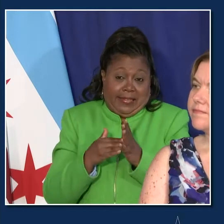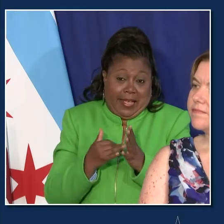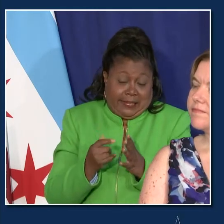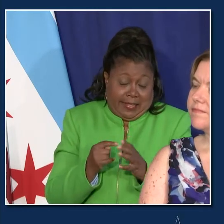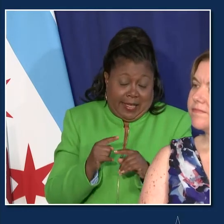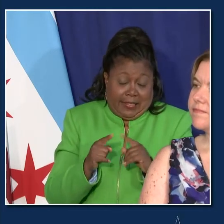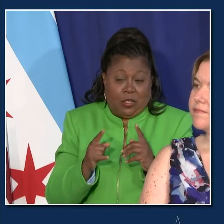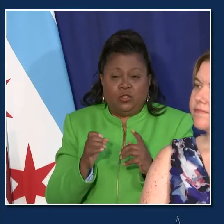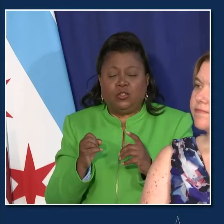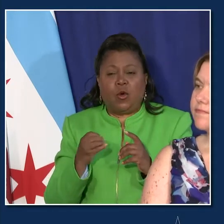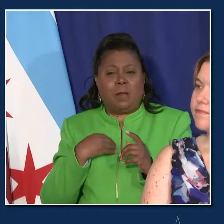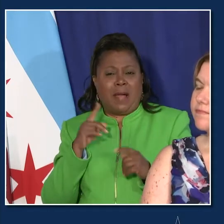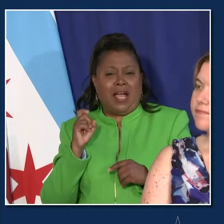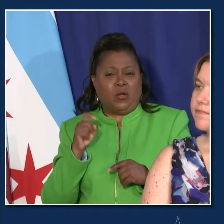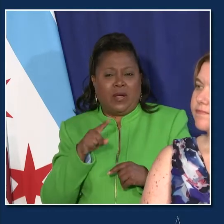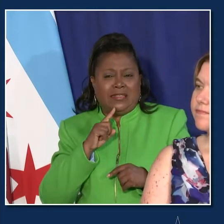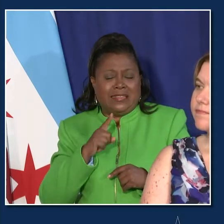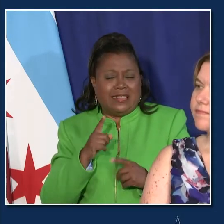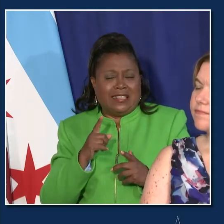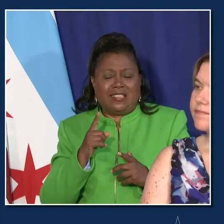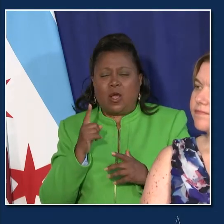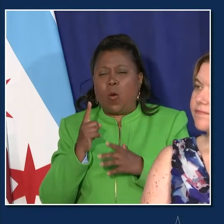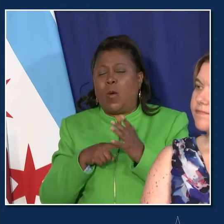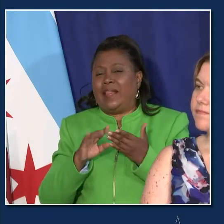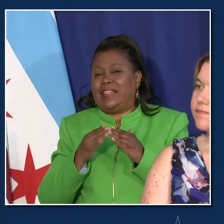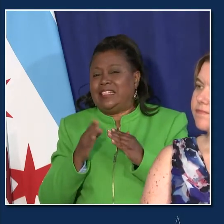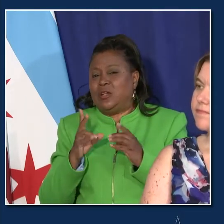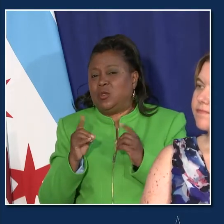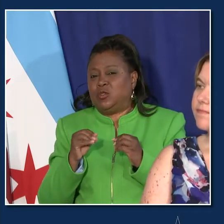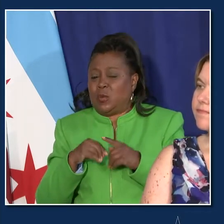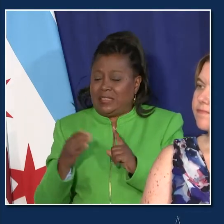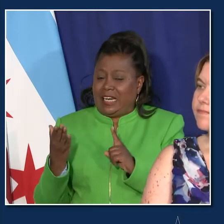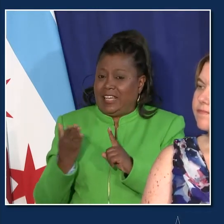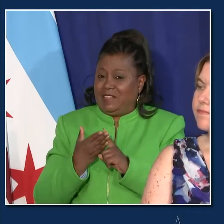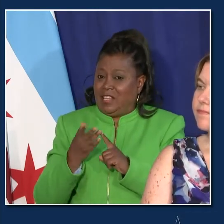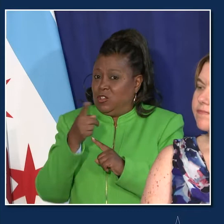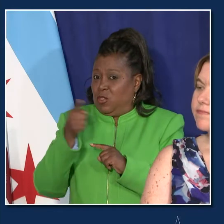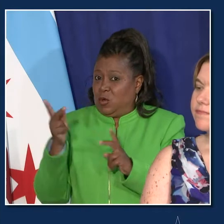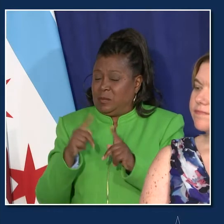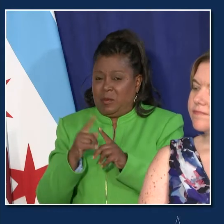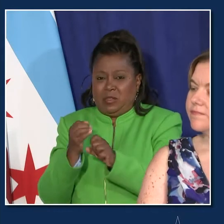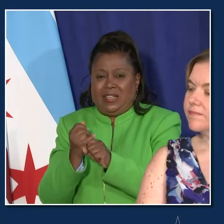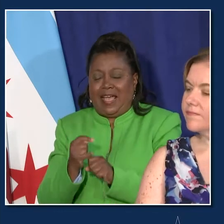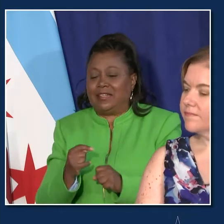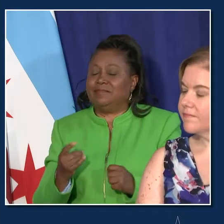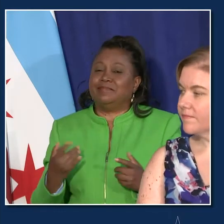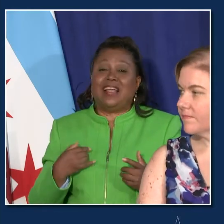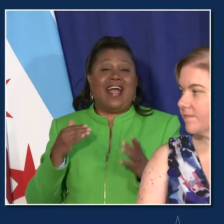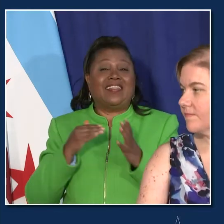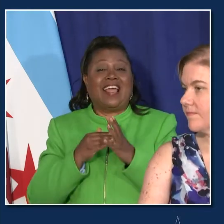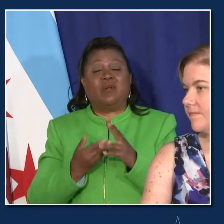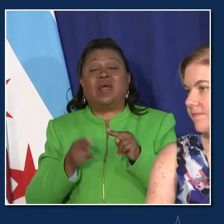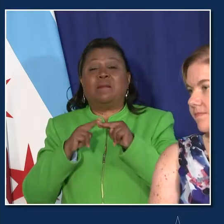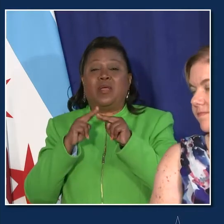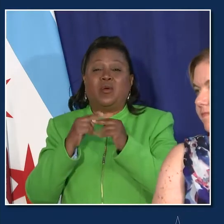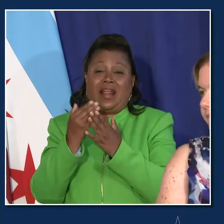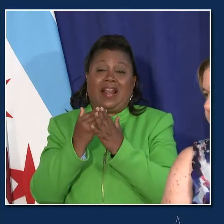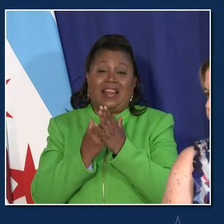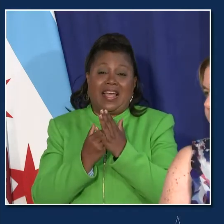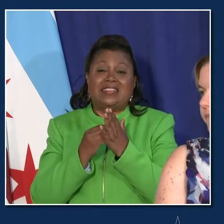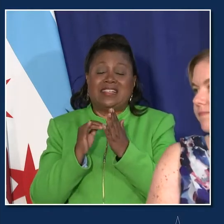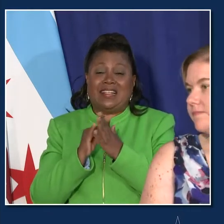it. So my question is, what the city is going to do to convince that people to get it? Well, I think we're going to build upon the lessons